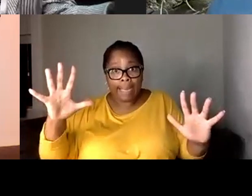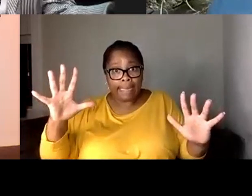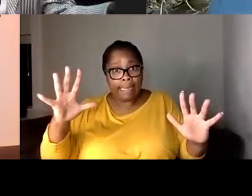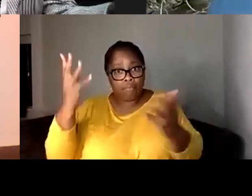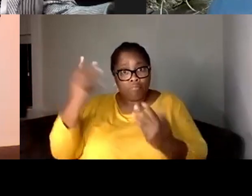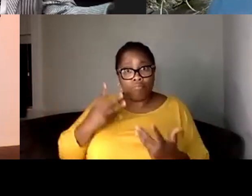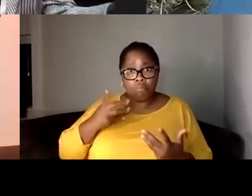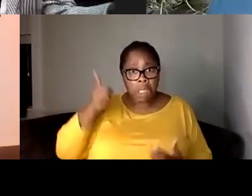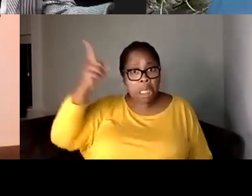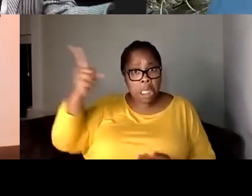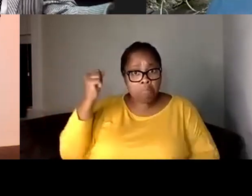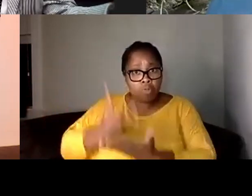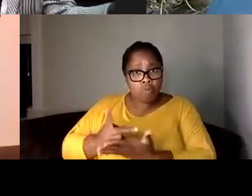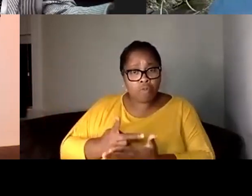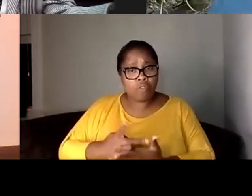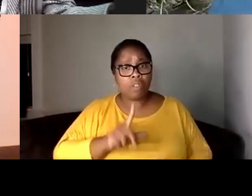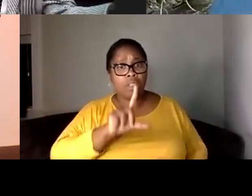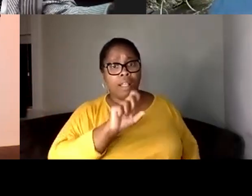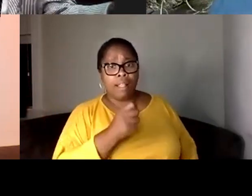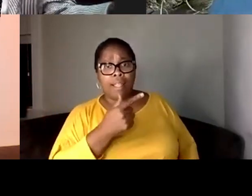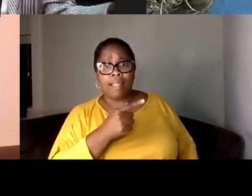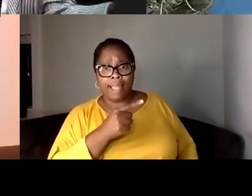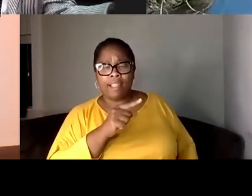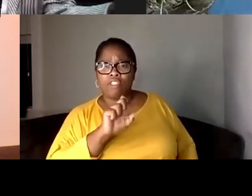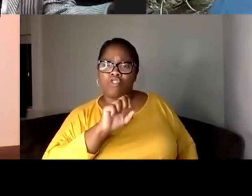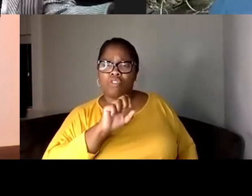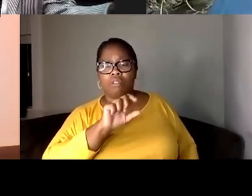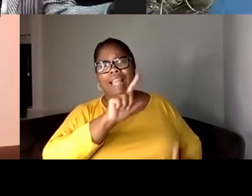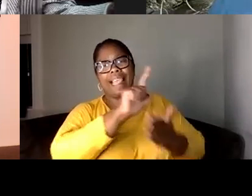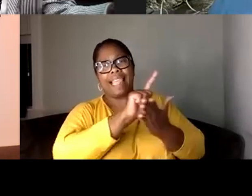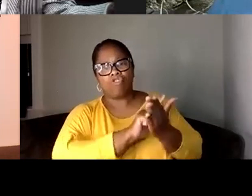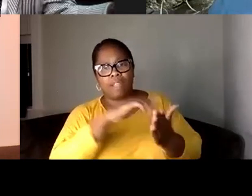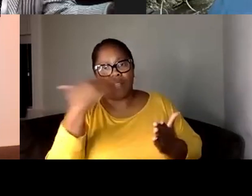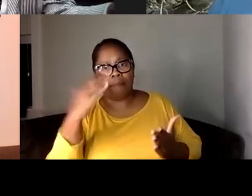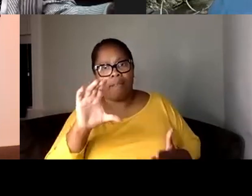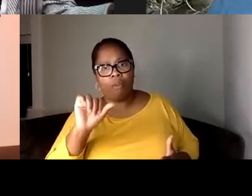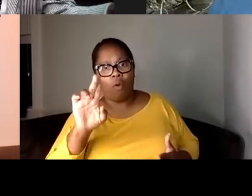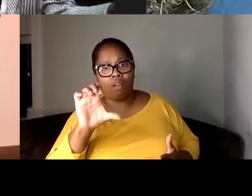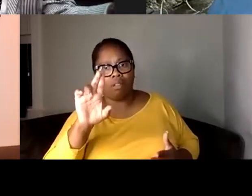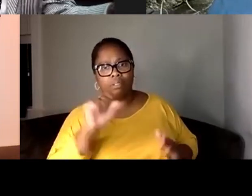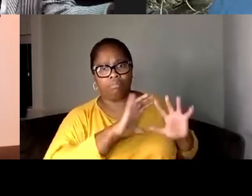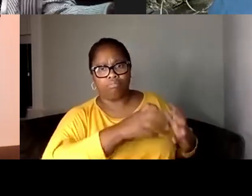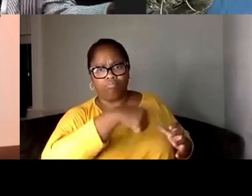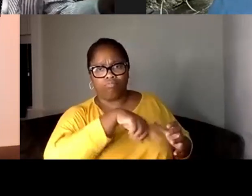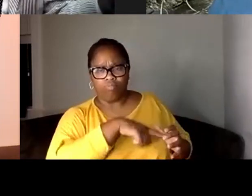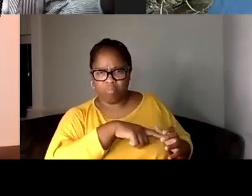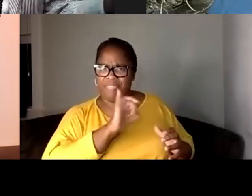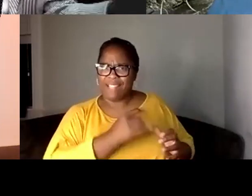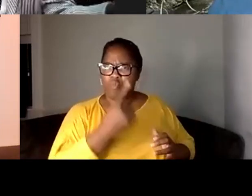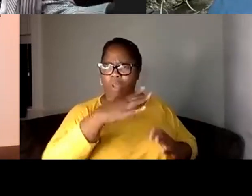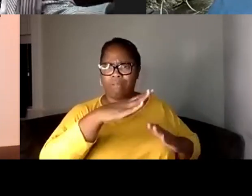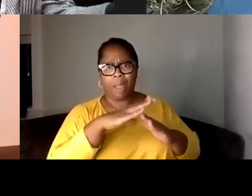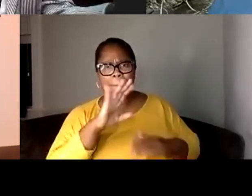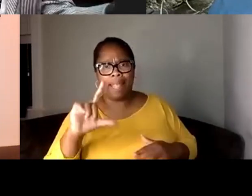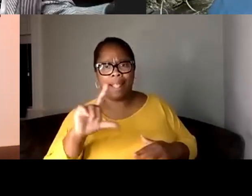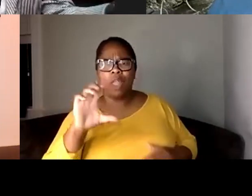that the Legislative Black Caucus is one of our 10 priority police reform bills, criminal justice reform bills, is at the top of